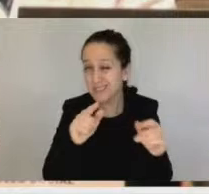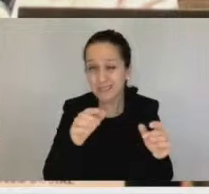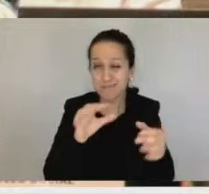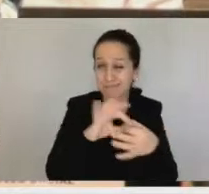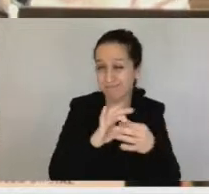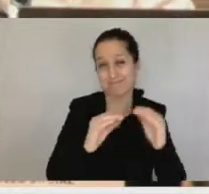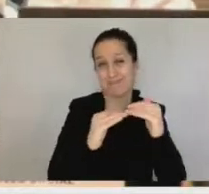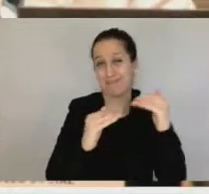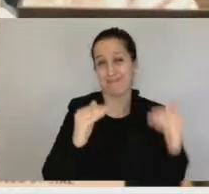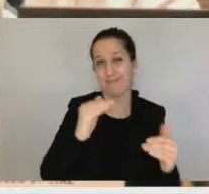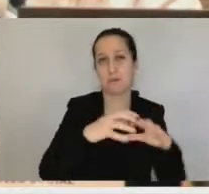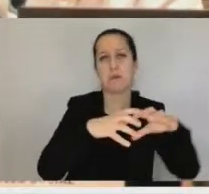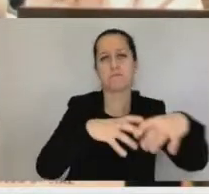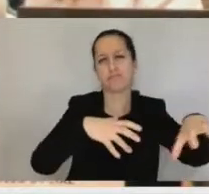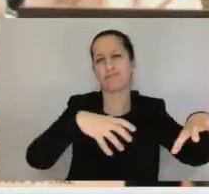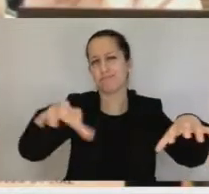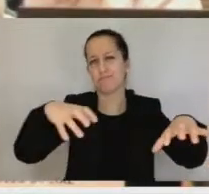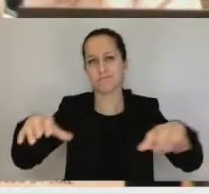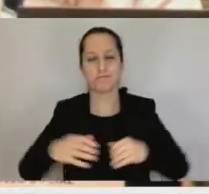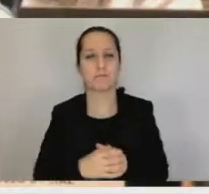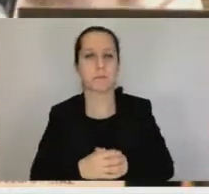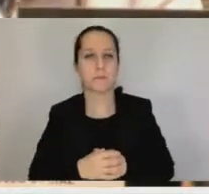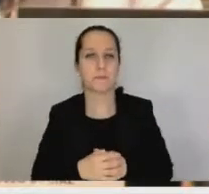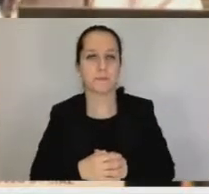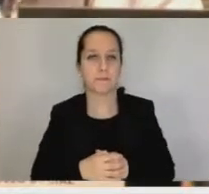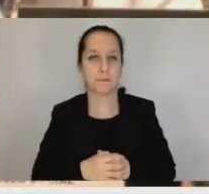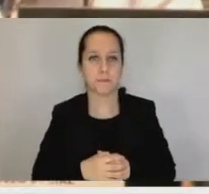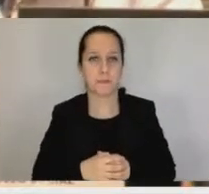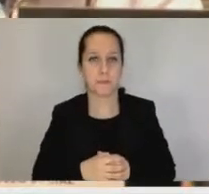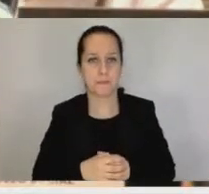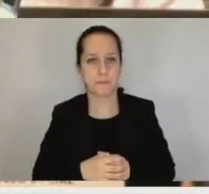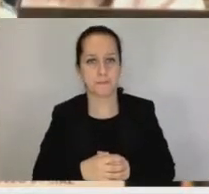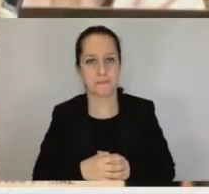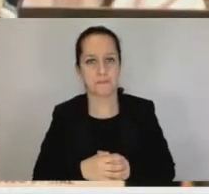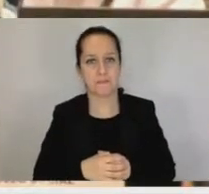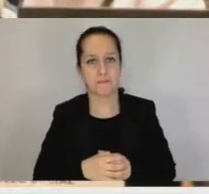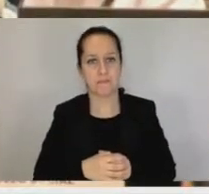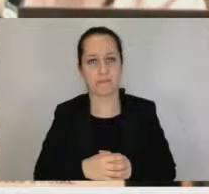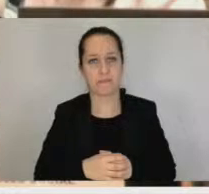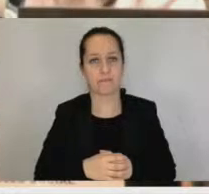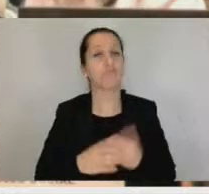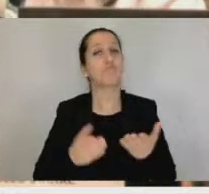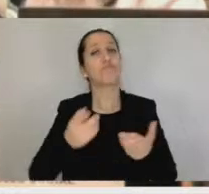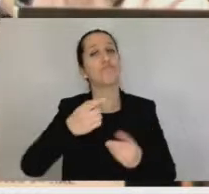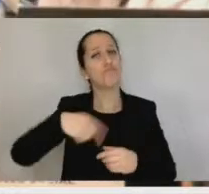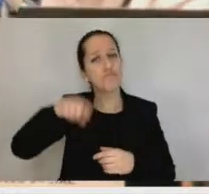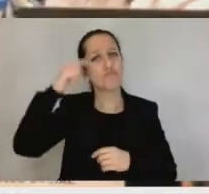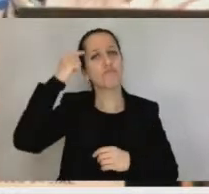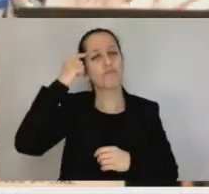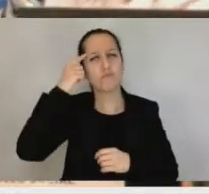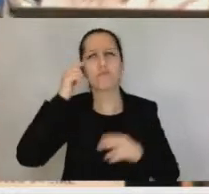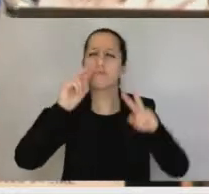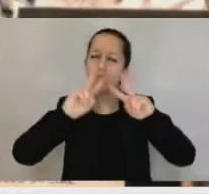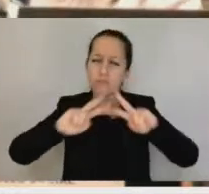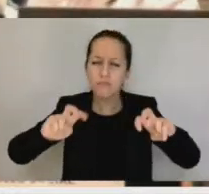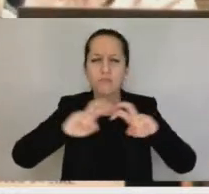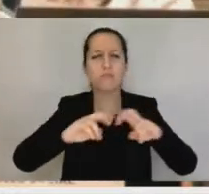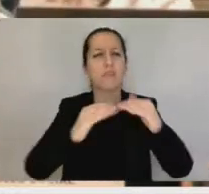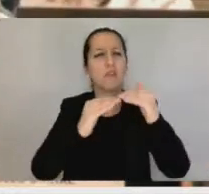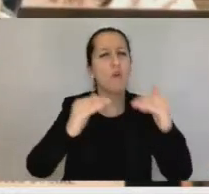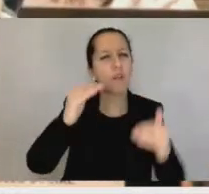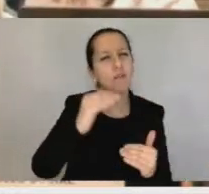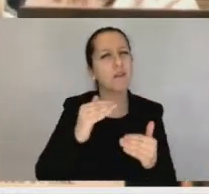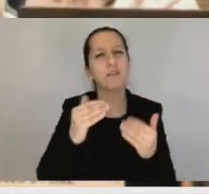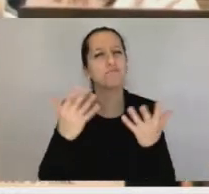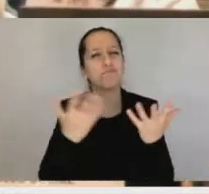policy implications. I think there are two things that we need to take into consideration when we start